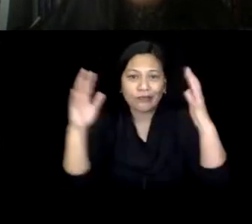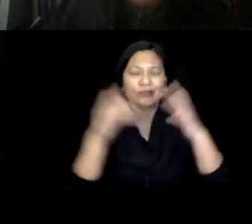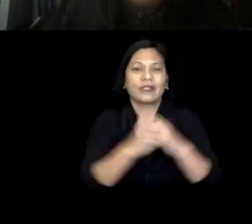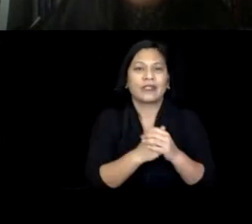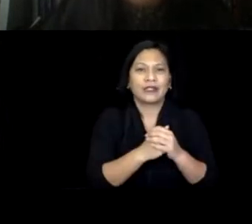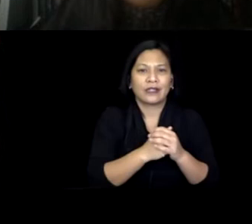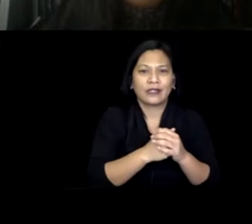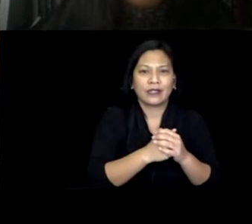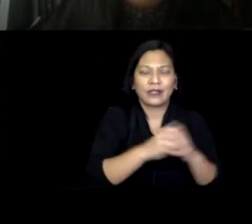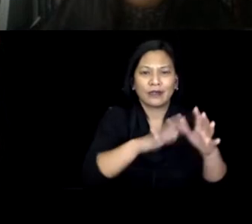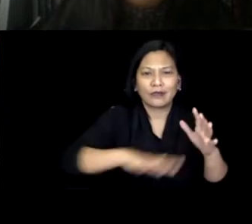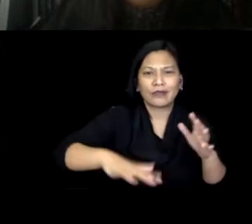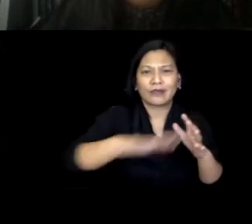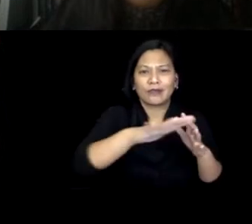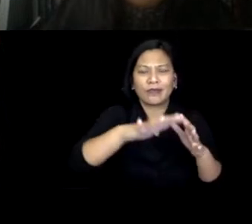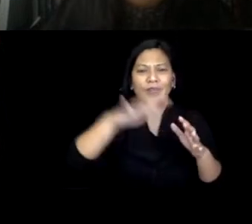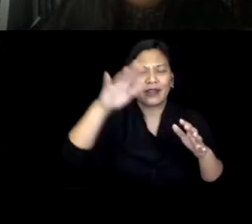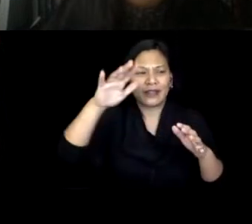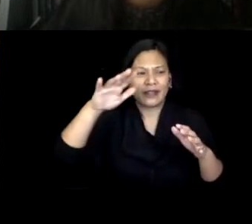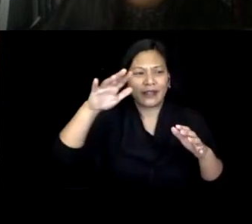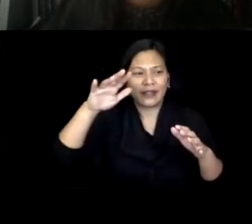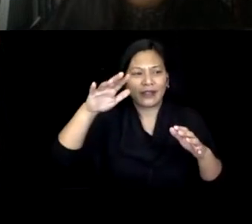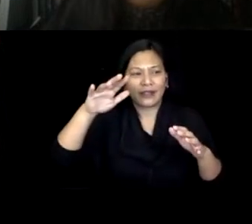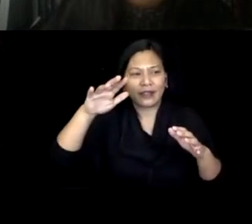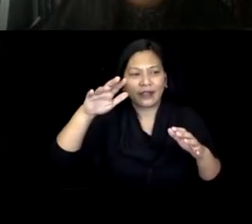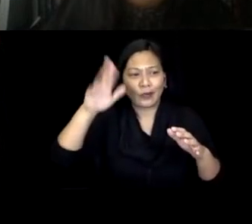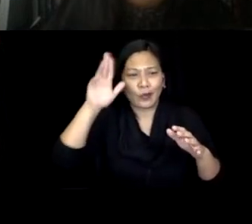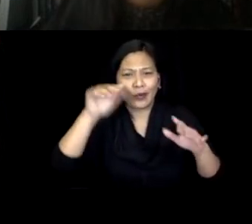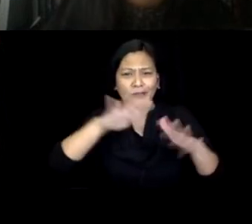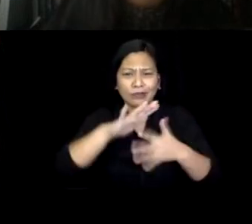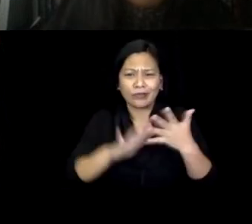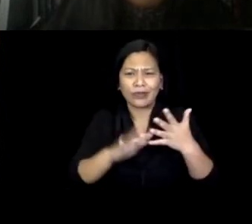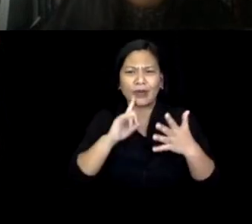I'm sure you might have others, but can you talk about those two